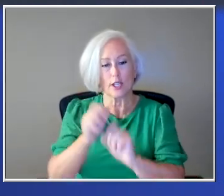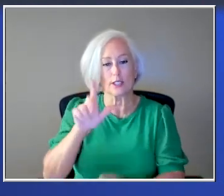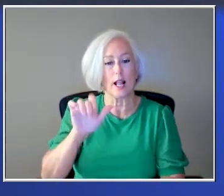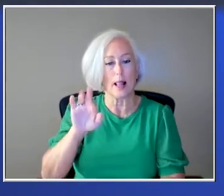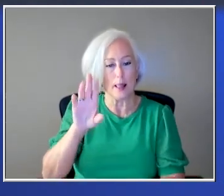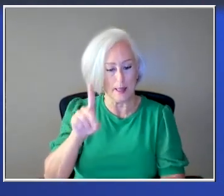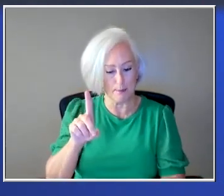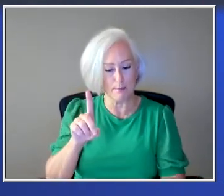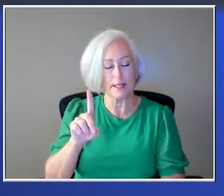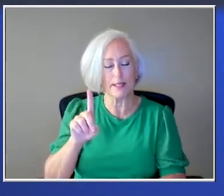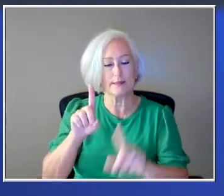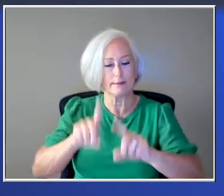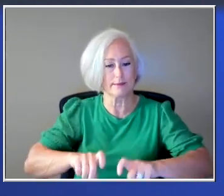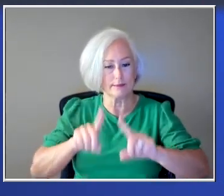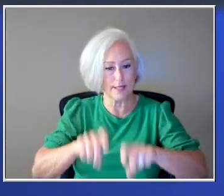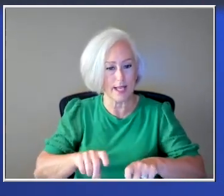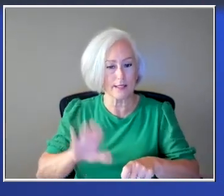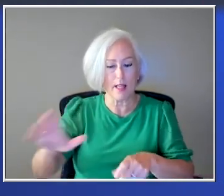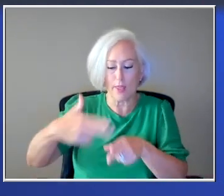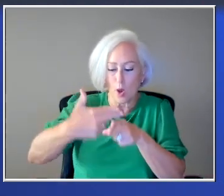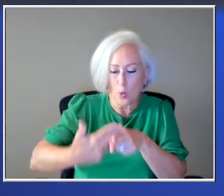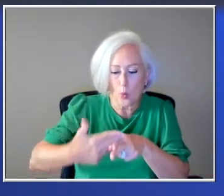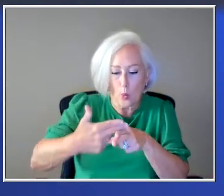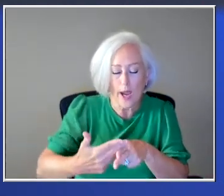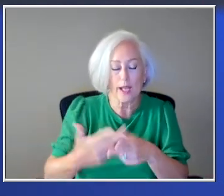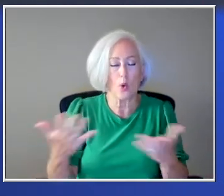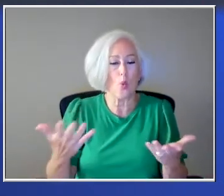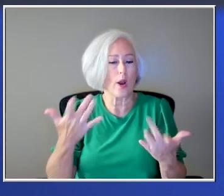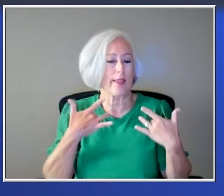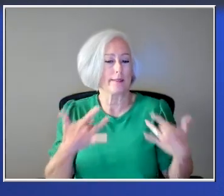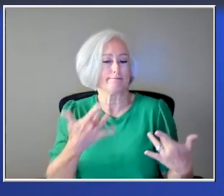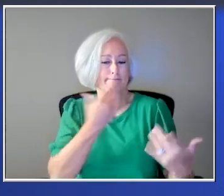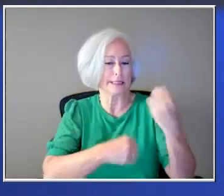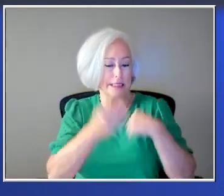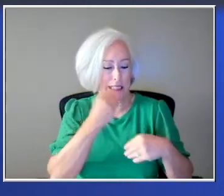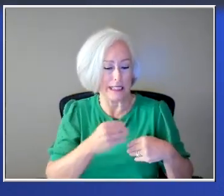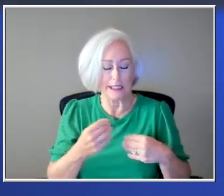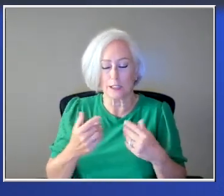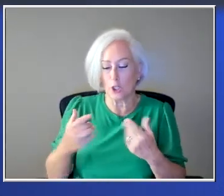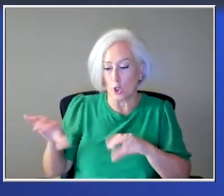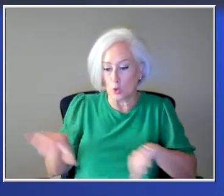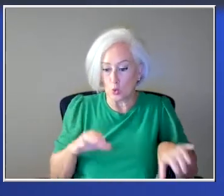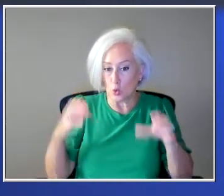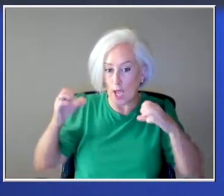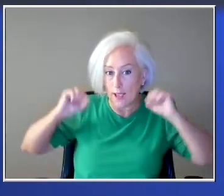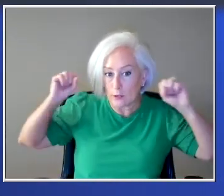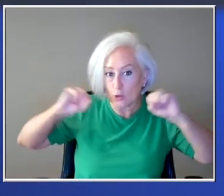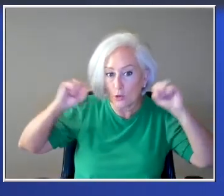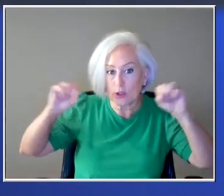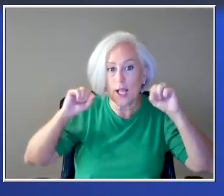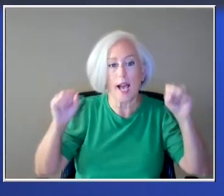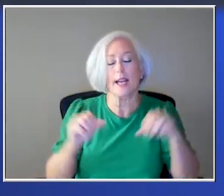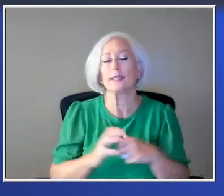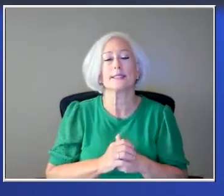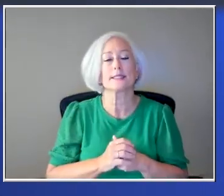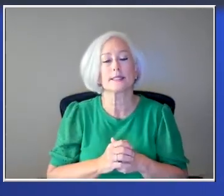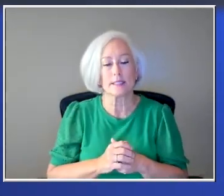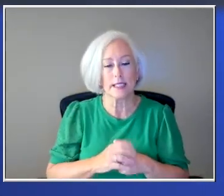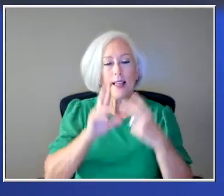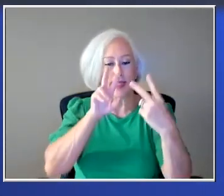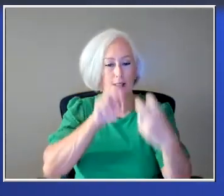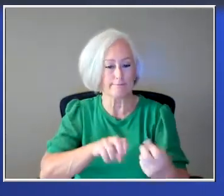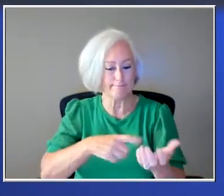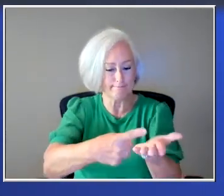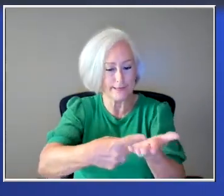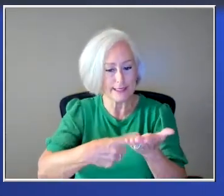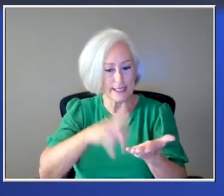their weight, what's their diet and exercise profile, and have them in talk about those results. And